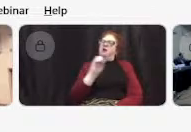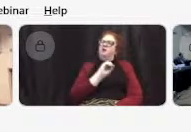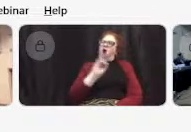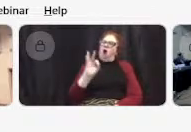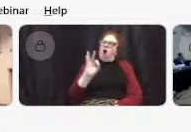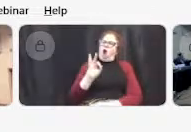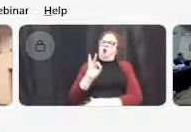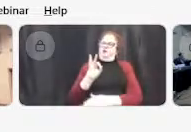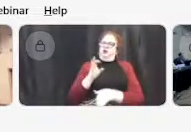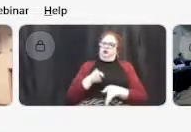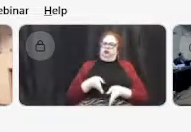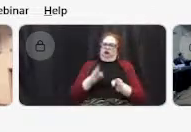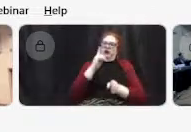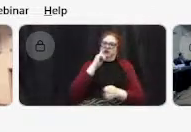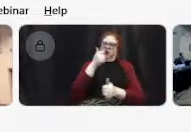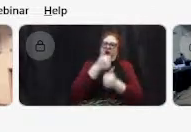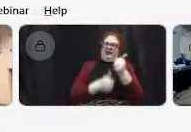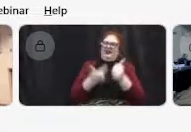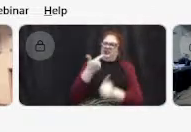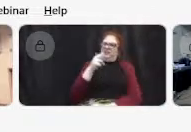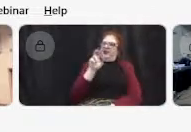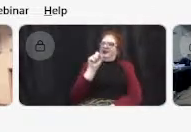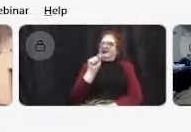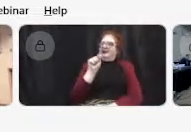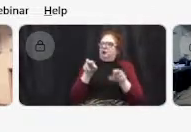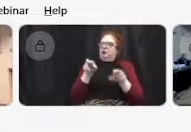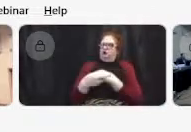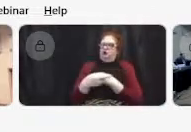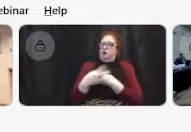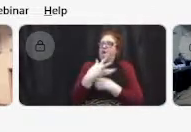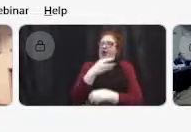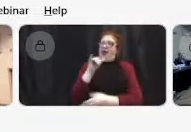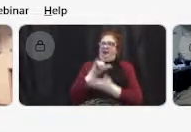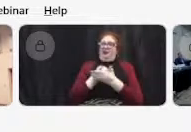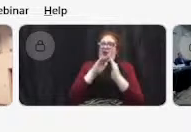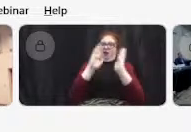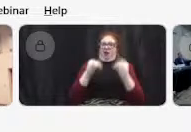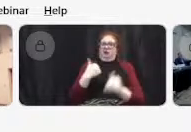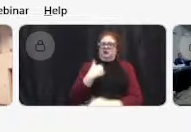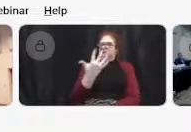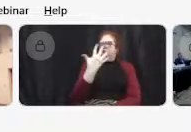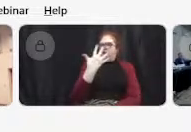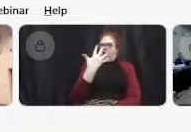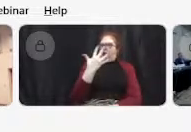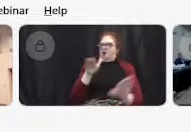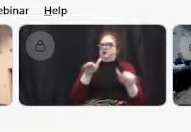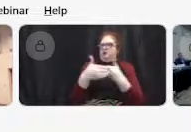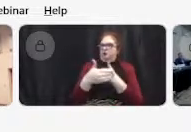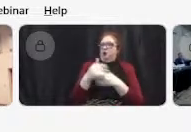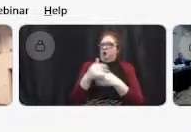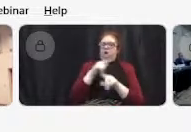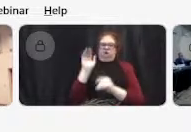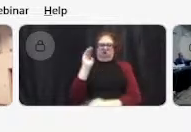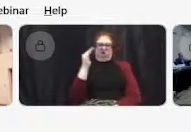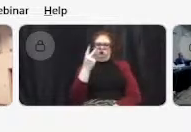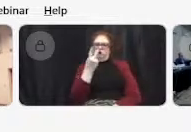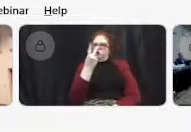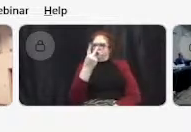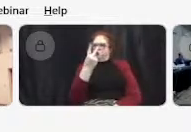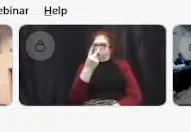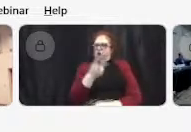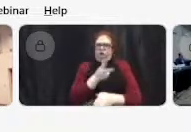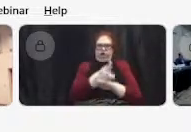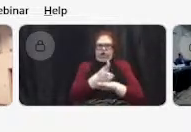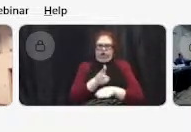are 5 guest rooms in the house, but it appears there are only 2 paved parking spaces available. The off-street parking at the property